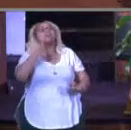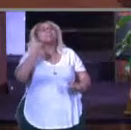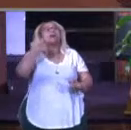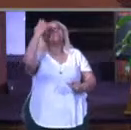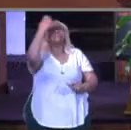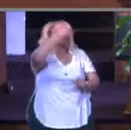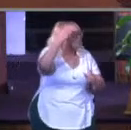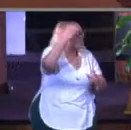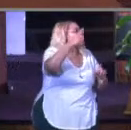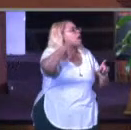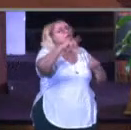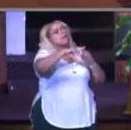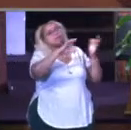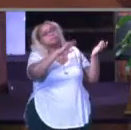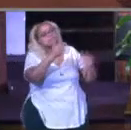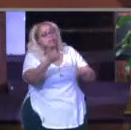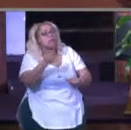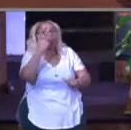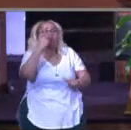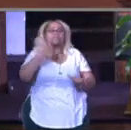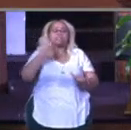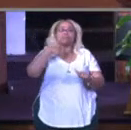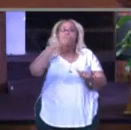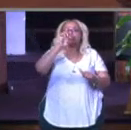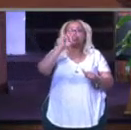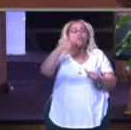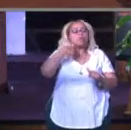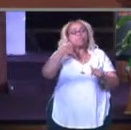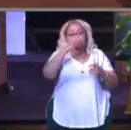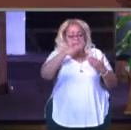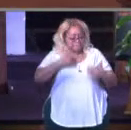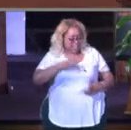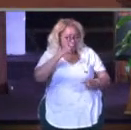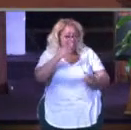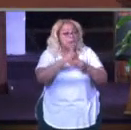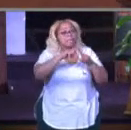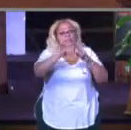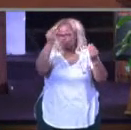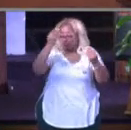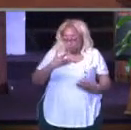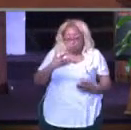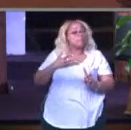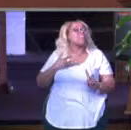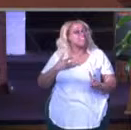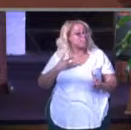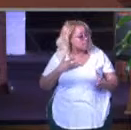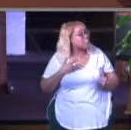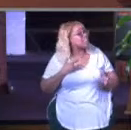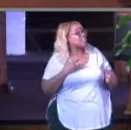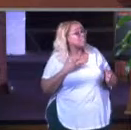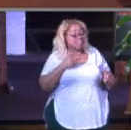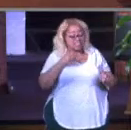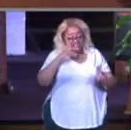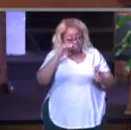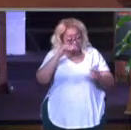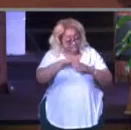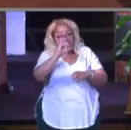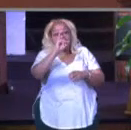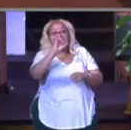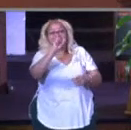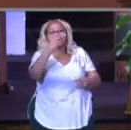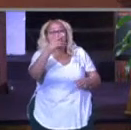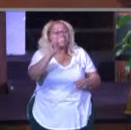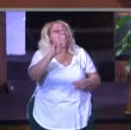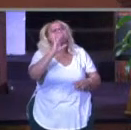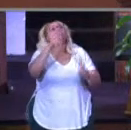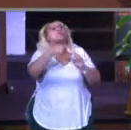was a foreigner. Before I thought I couldn't be baptized because I was a eunuch and I'm deformed. But now that you told me, that in the scroll of Isaiah,